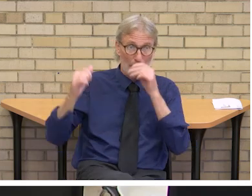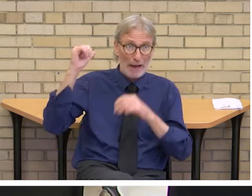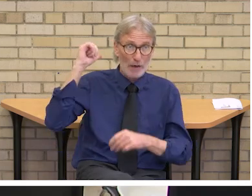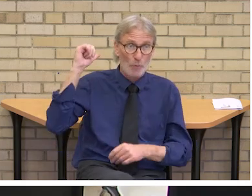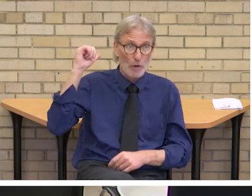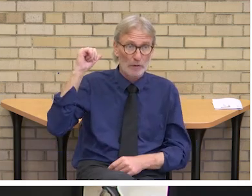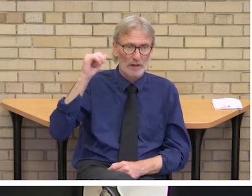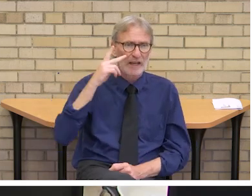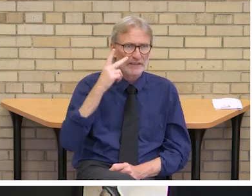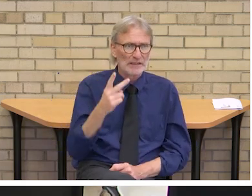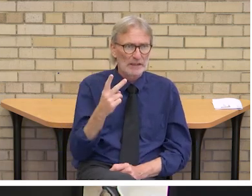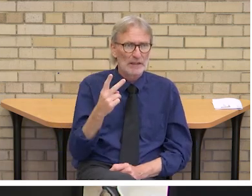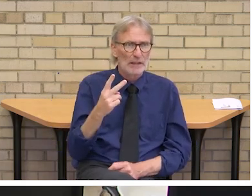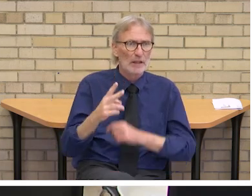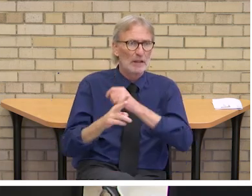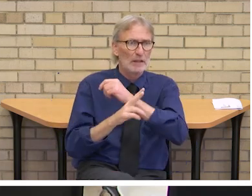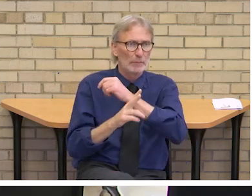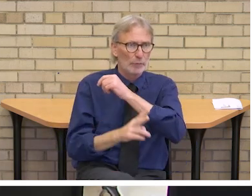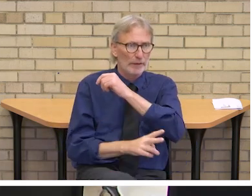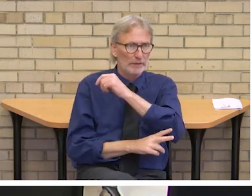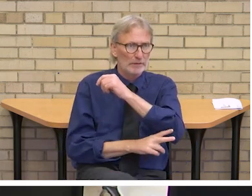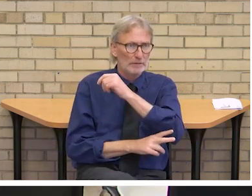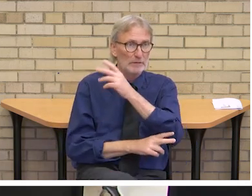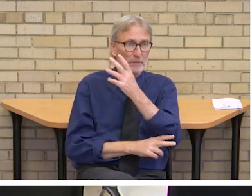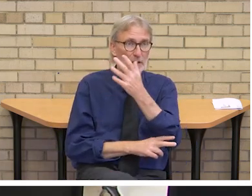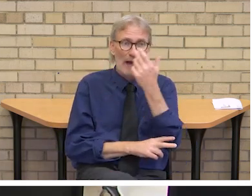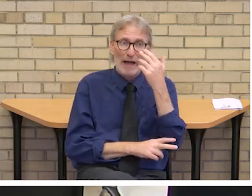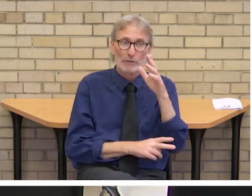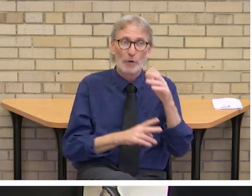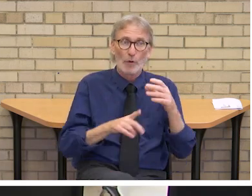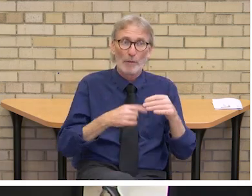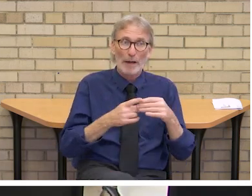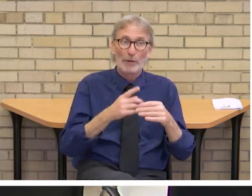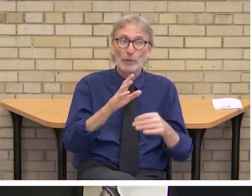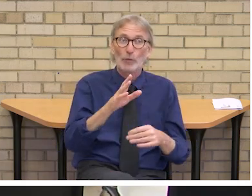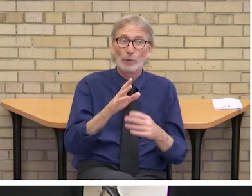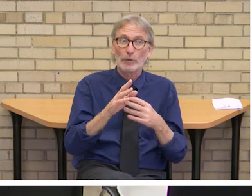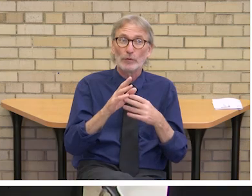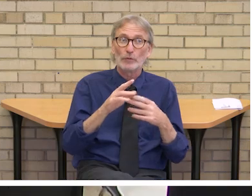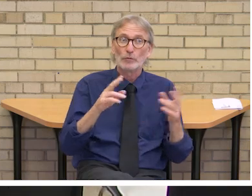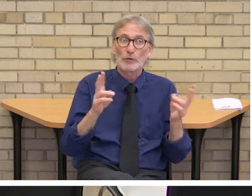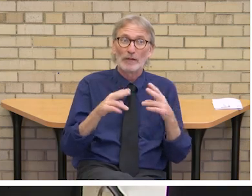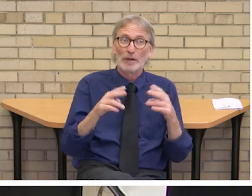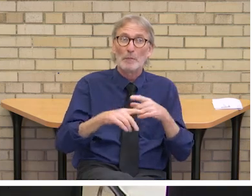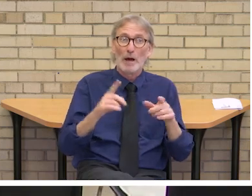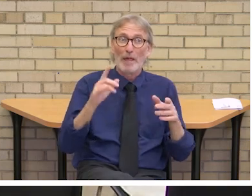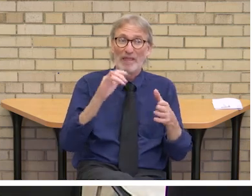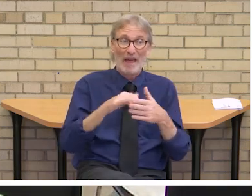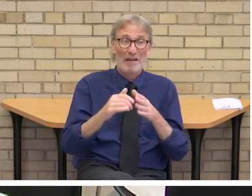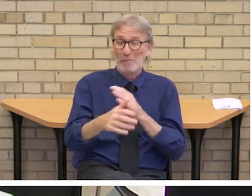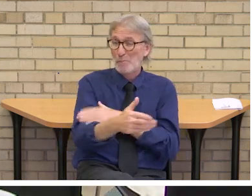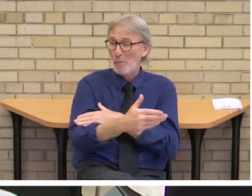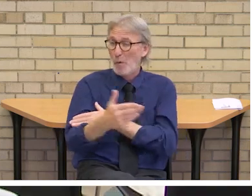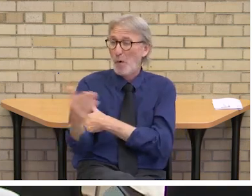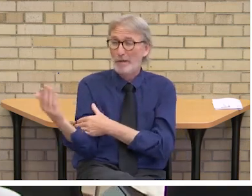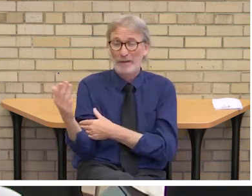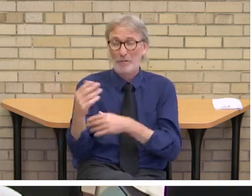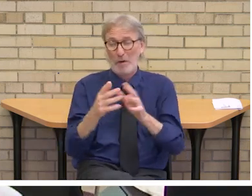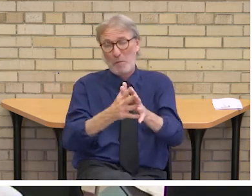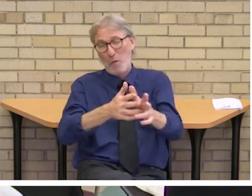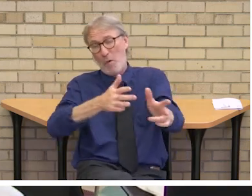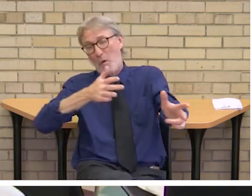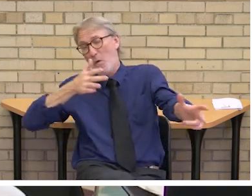the bridge. I don't know about your traffic study, but in the mornings, that bridge has traffic all the way into the